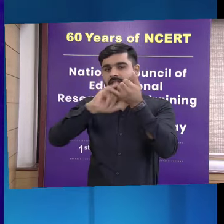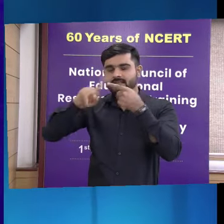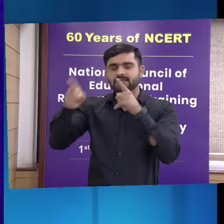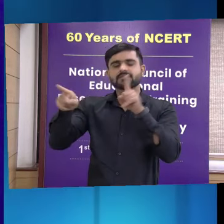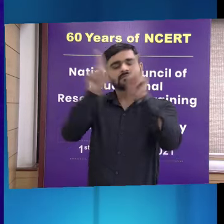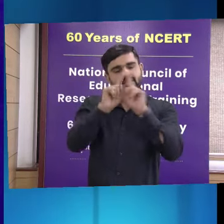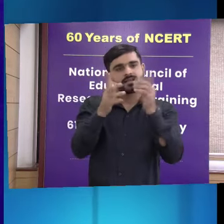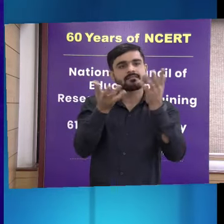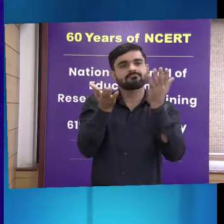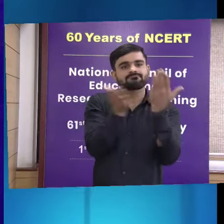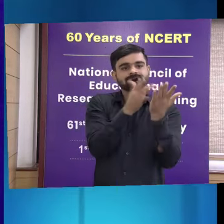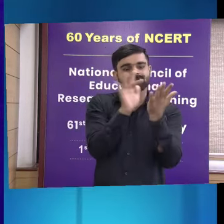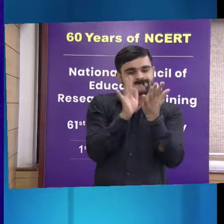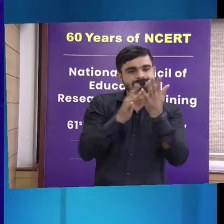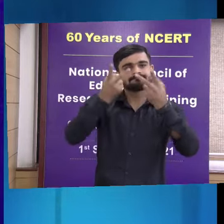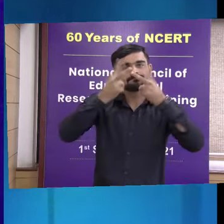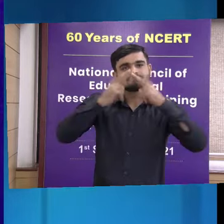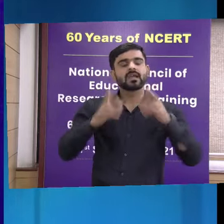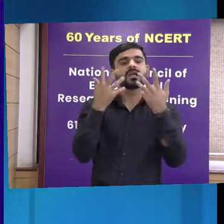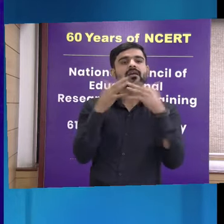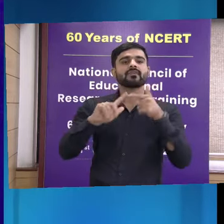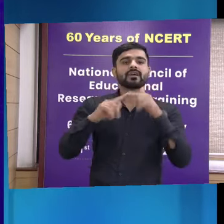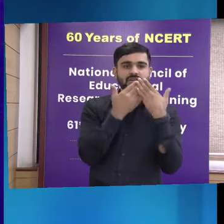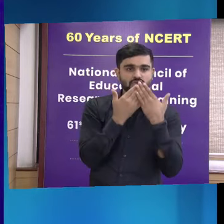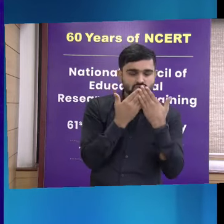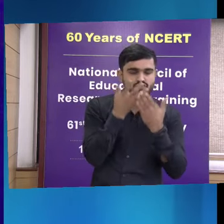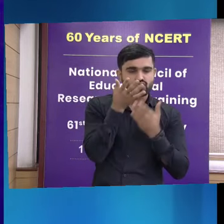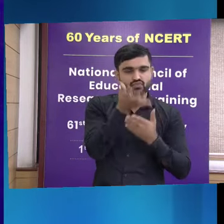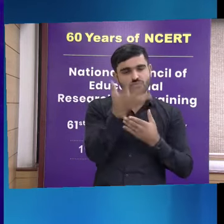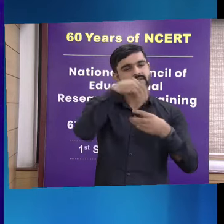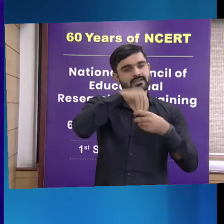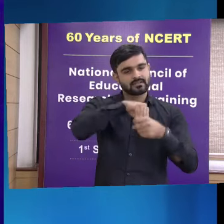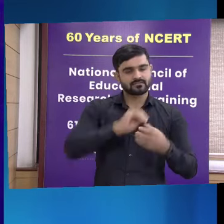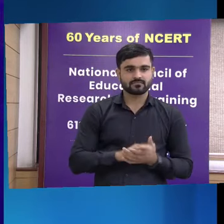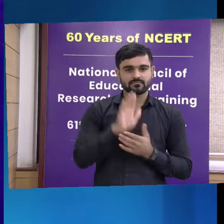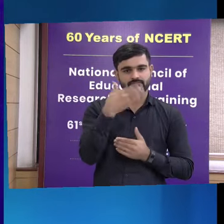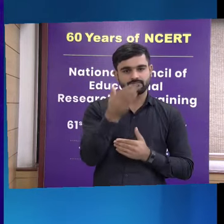part, and in the field of physical education too, and